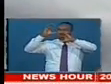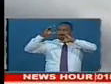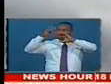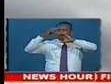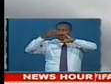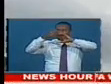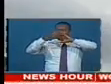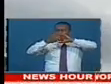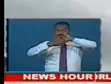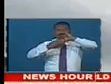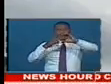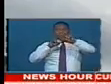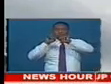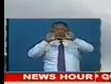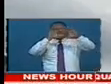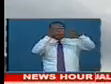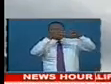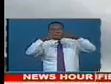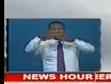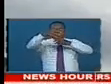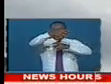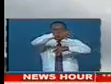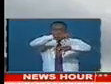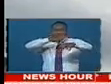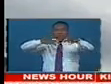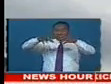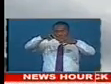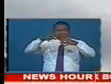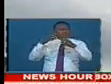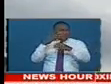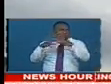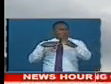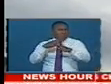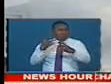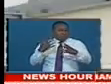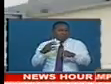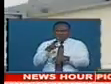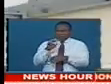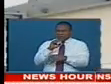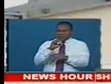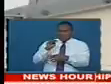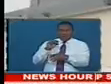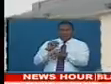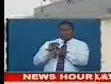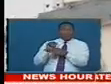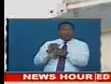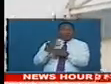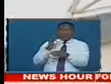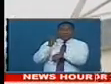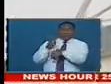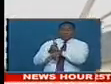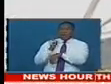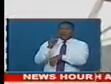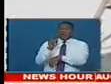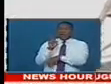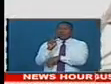galaxies, and other objects in the universe. The 30 million Ghana Cedi project at Kuntunse in the Greater Accra region is a